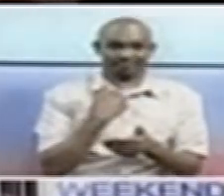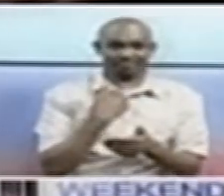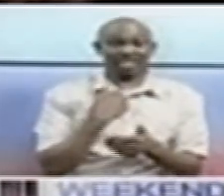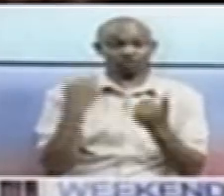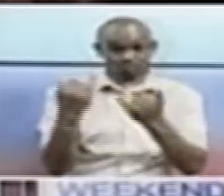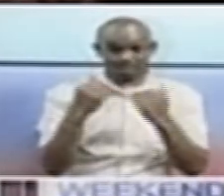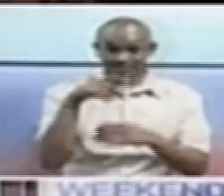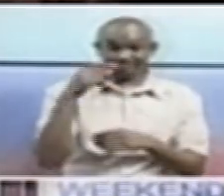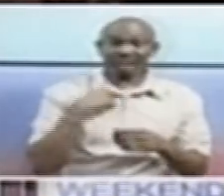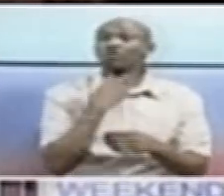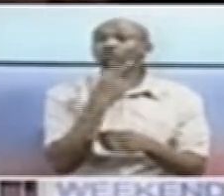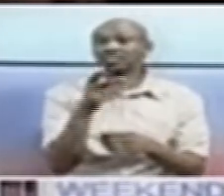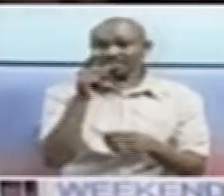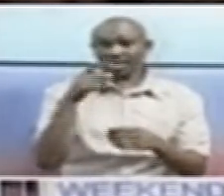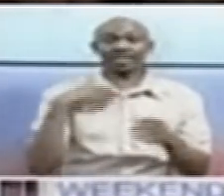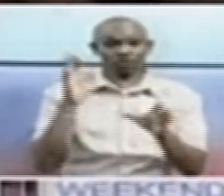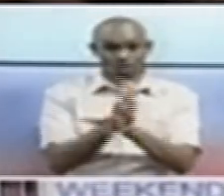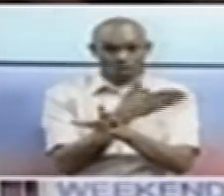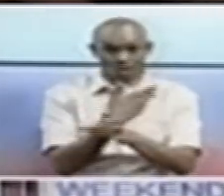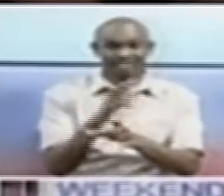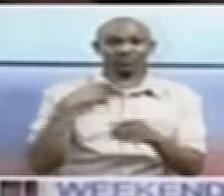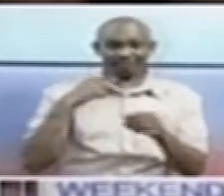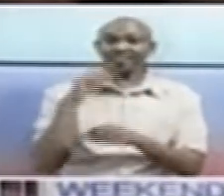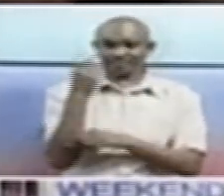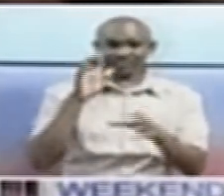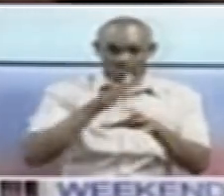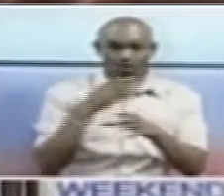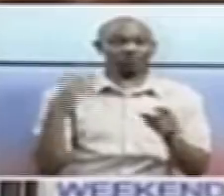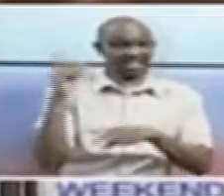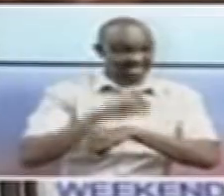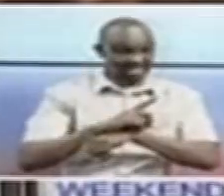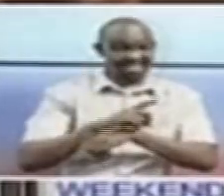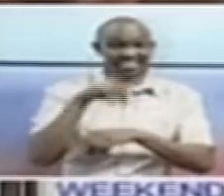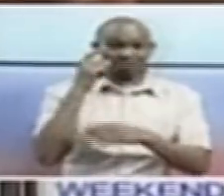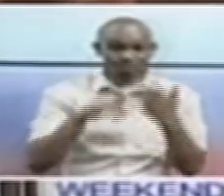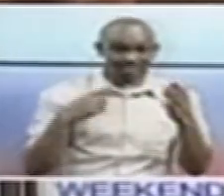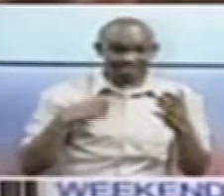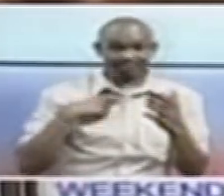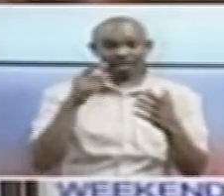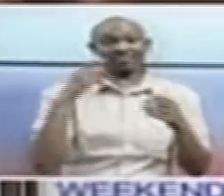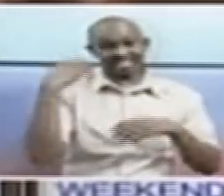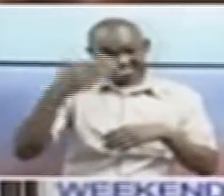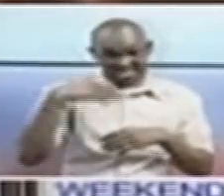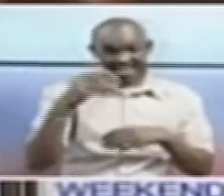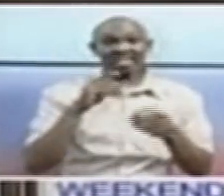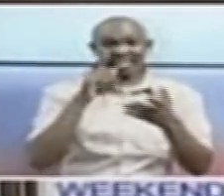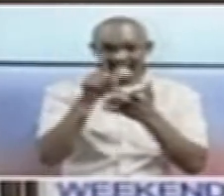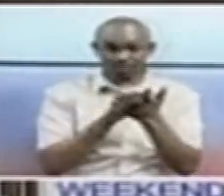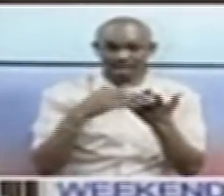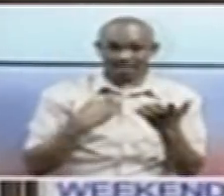The children raise their voices in chorus, singing the first song of the day, and then reciting their daily lessons.